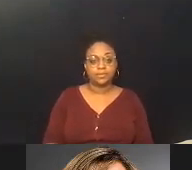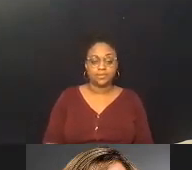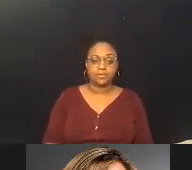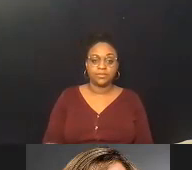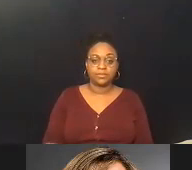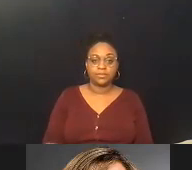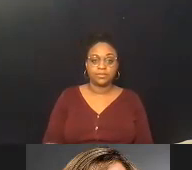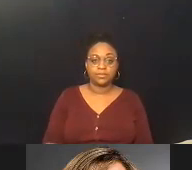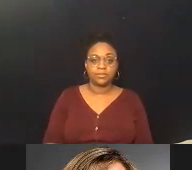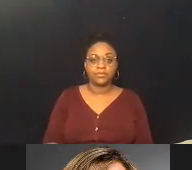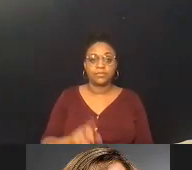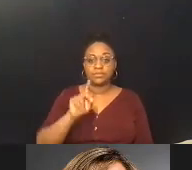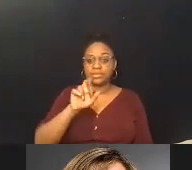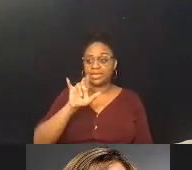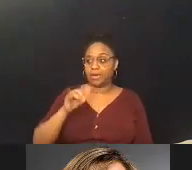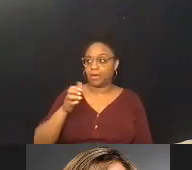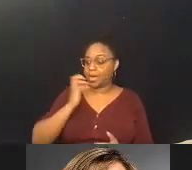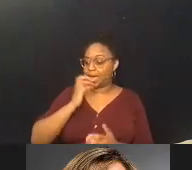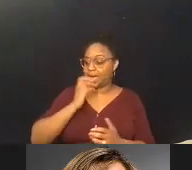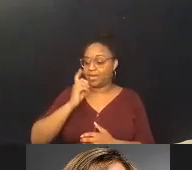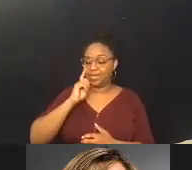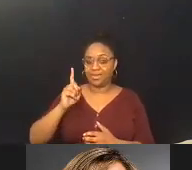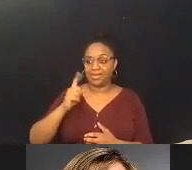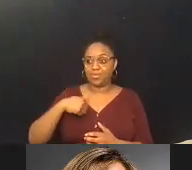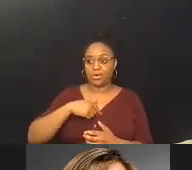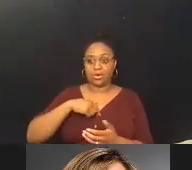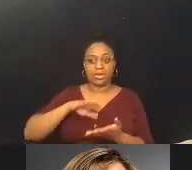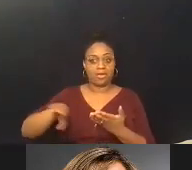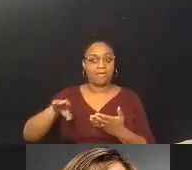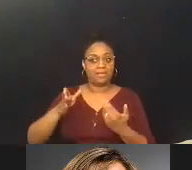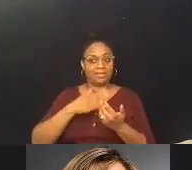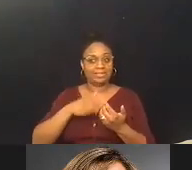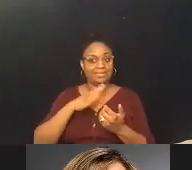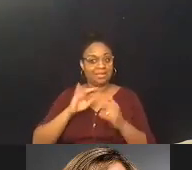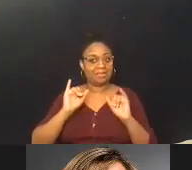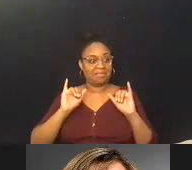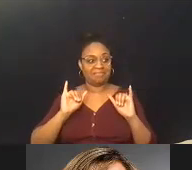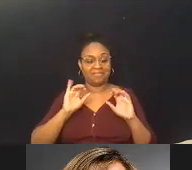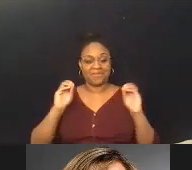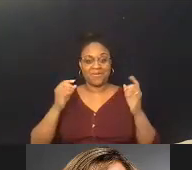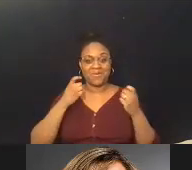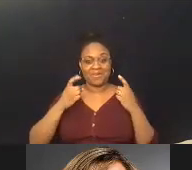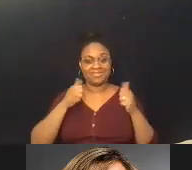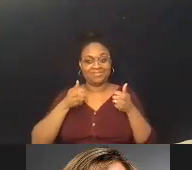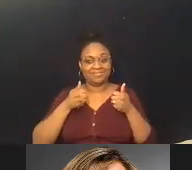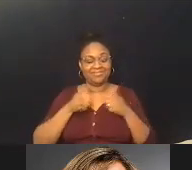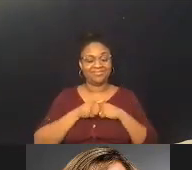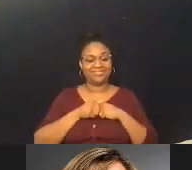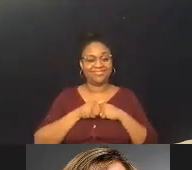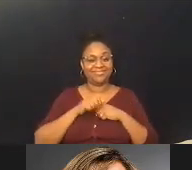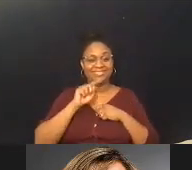I think they're letting us off easy. I think they are. I think they are. Before we close,